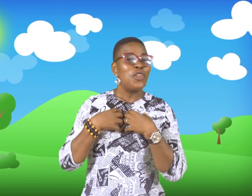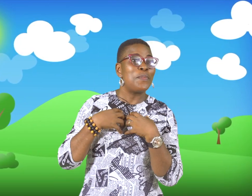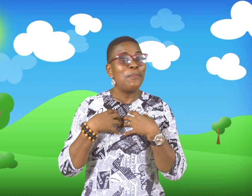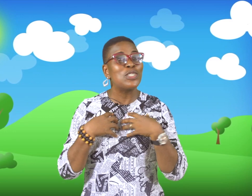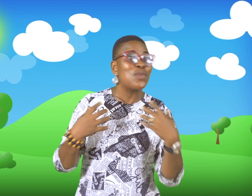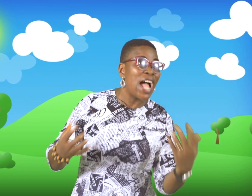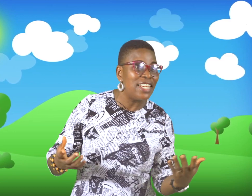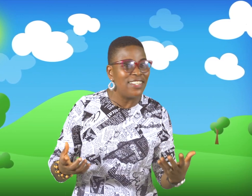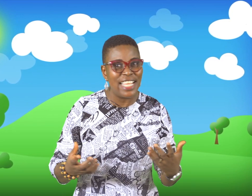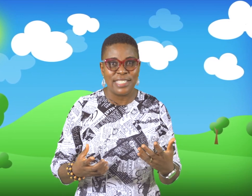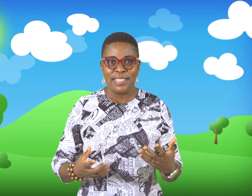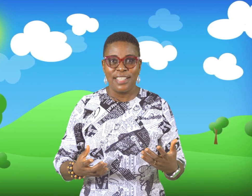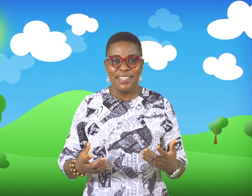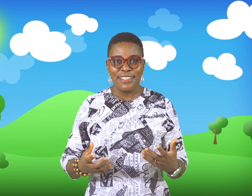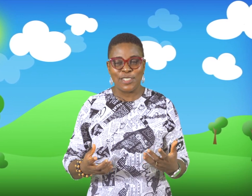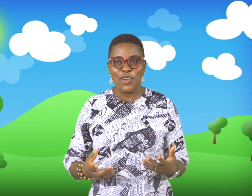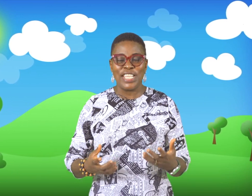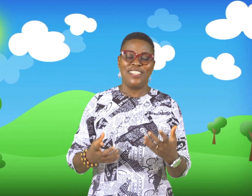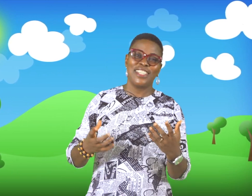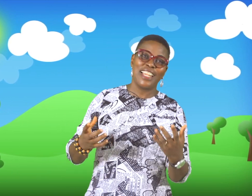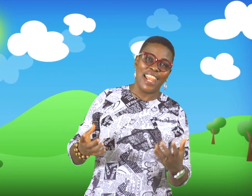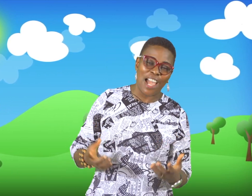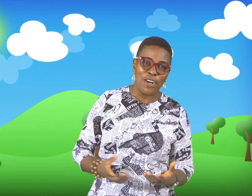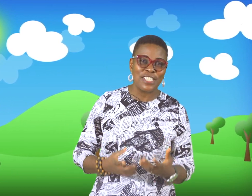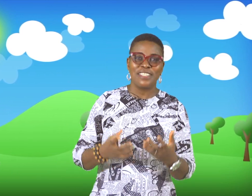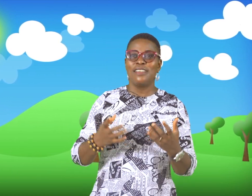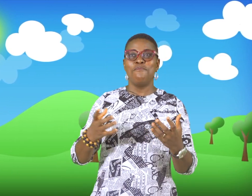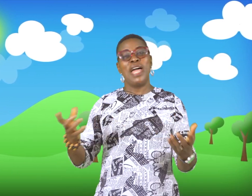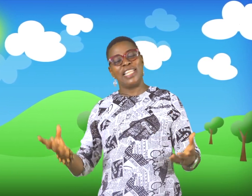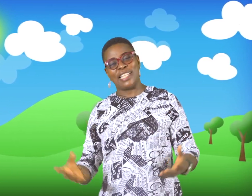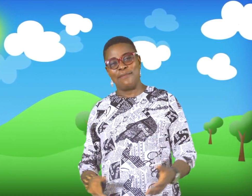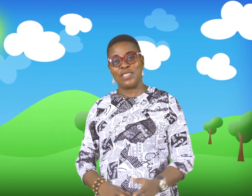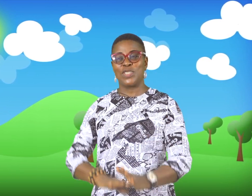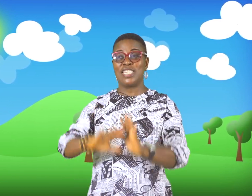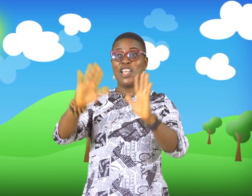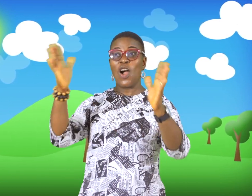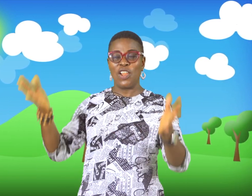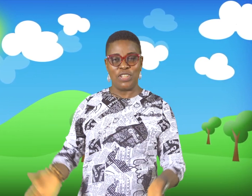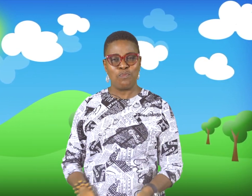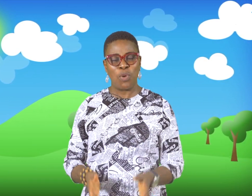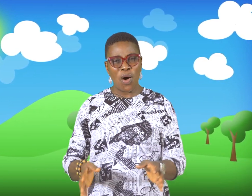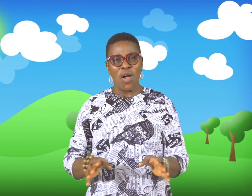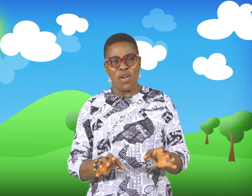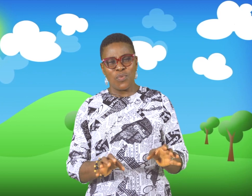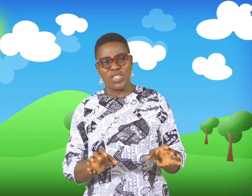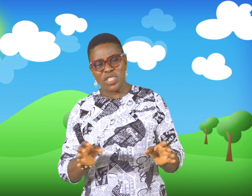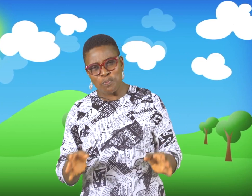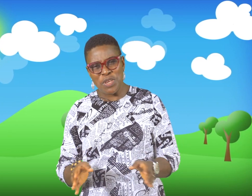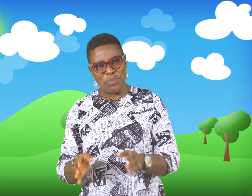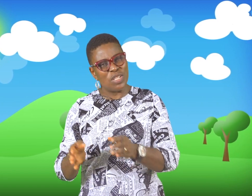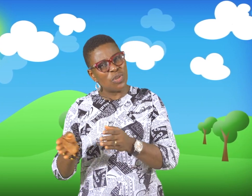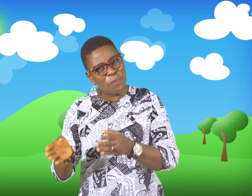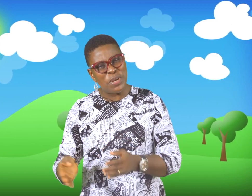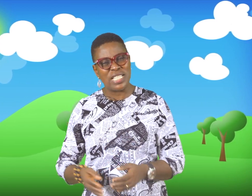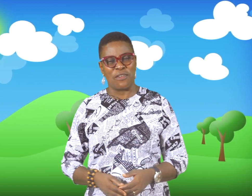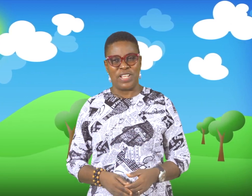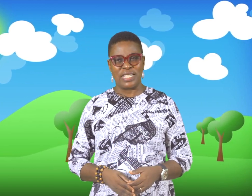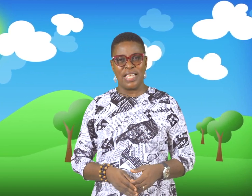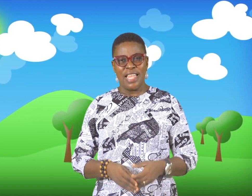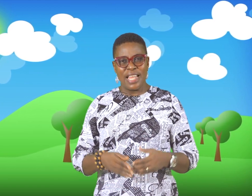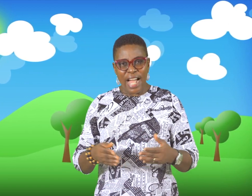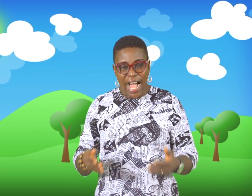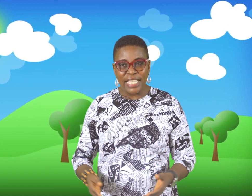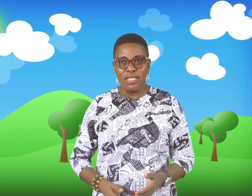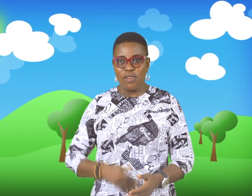I'm not going to be able to handle it. So it doesn't allow us many times to see all of it. But we just peep into a bit of